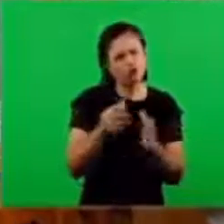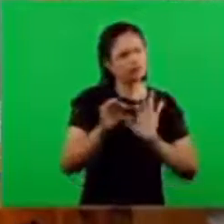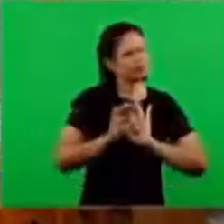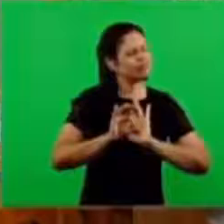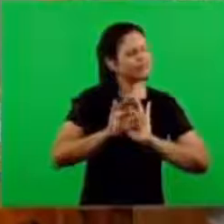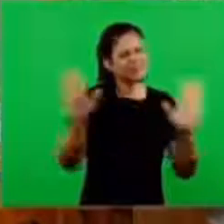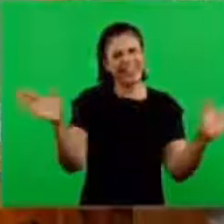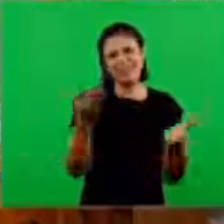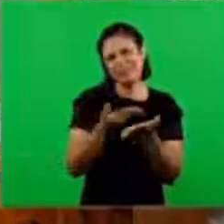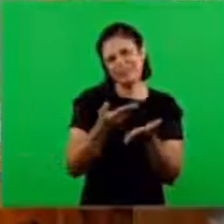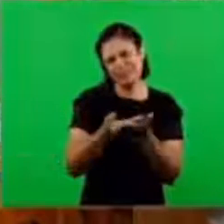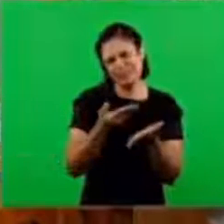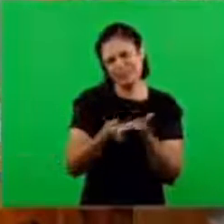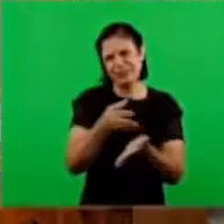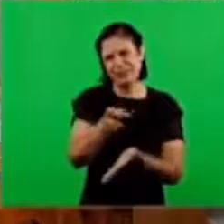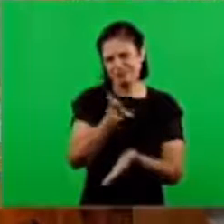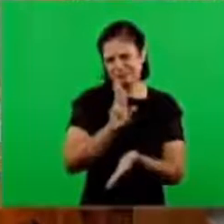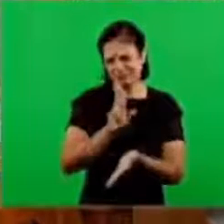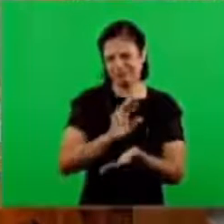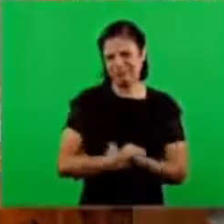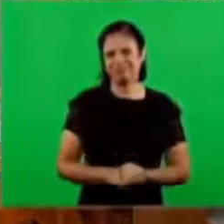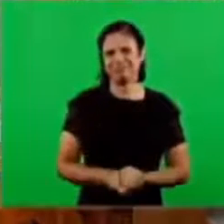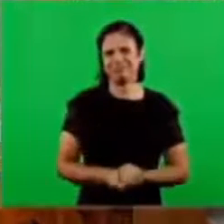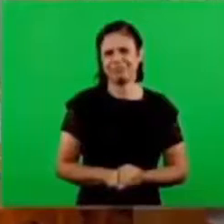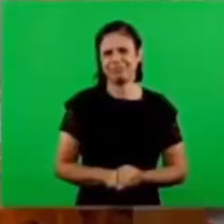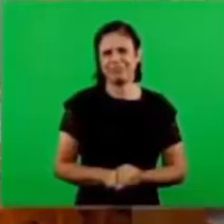giving more information about this. So work.